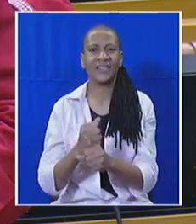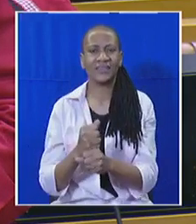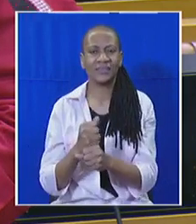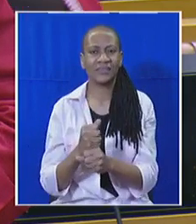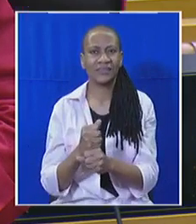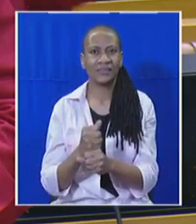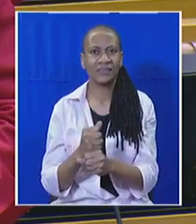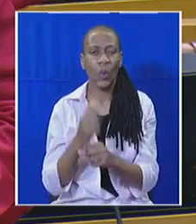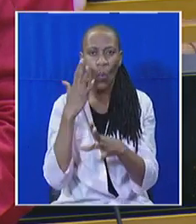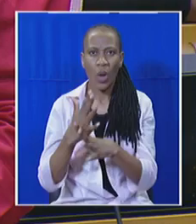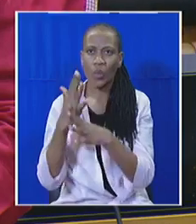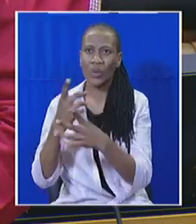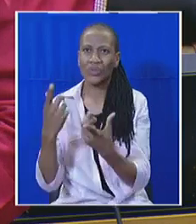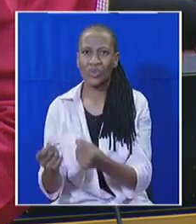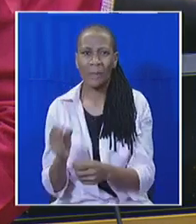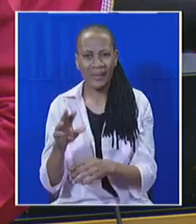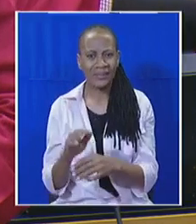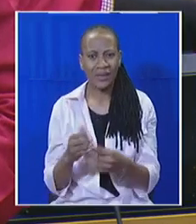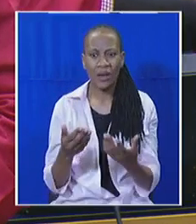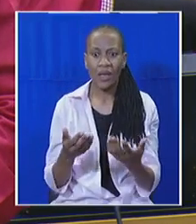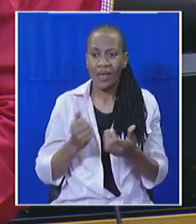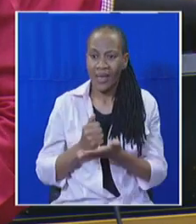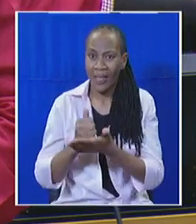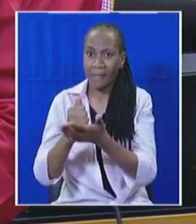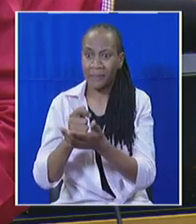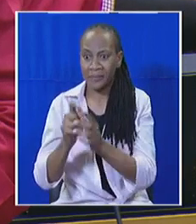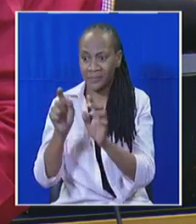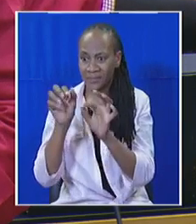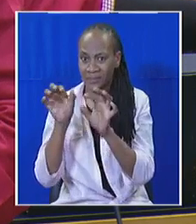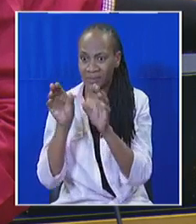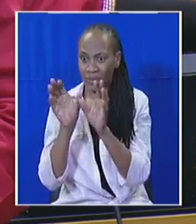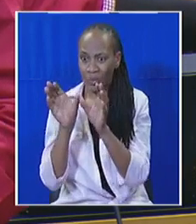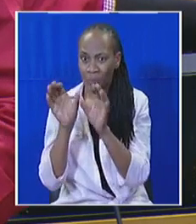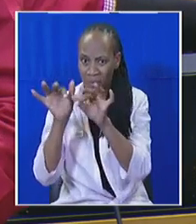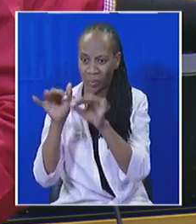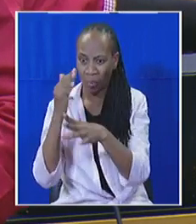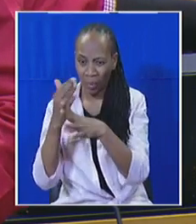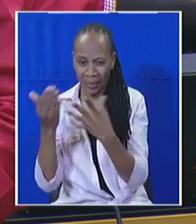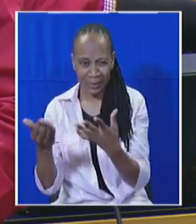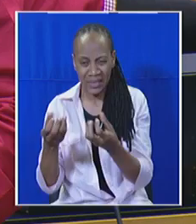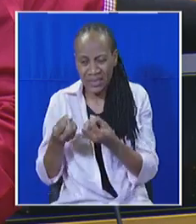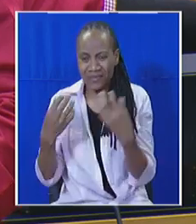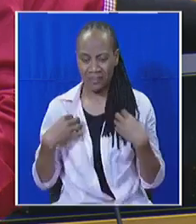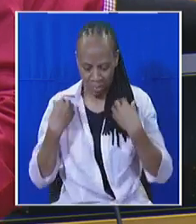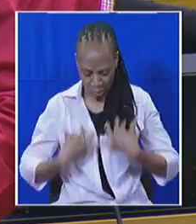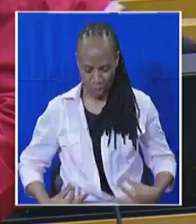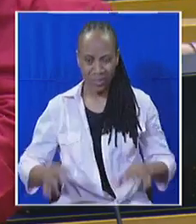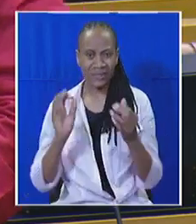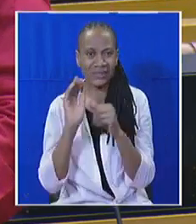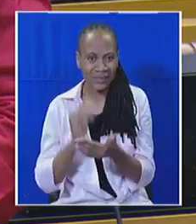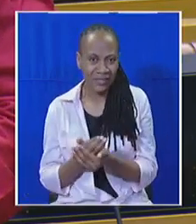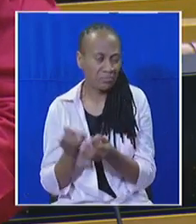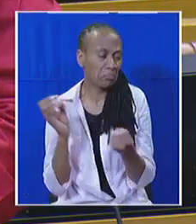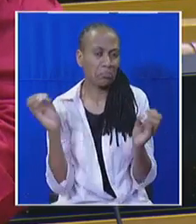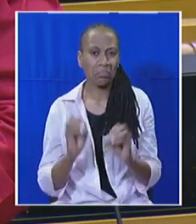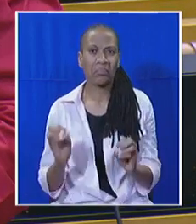instances and not providing them with protective wear, even though they work in conditions that are compromising their health. Acknowledge